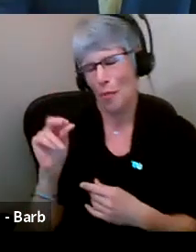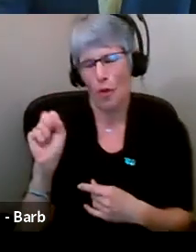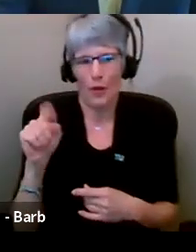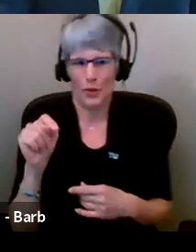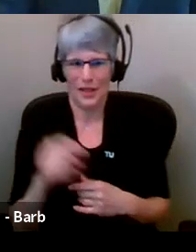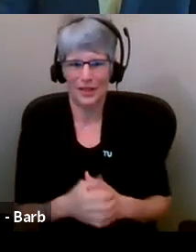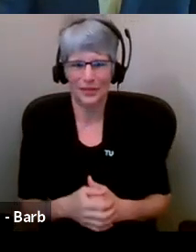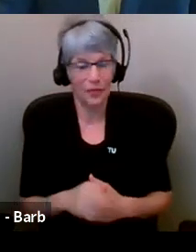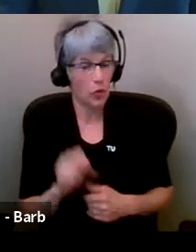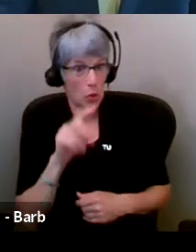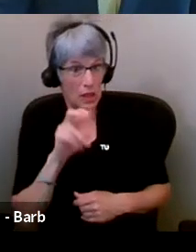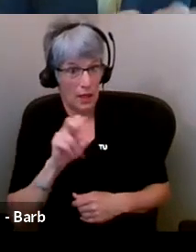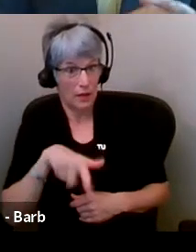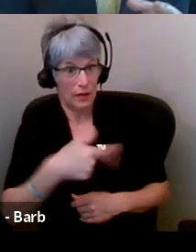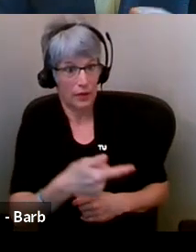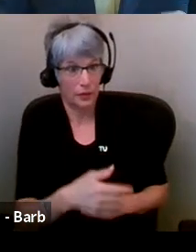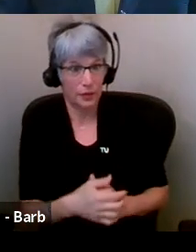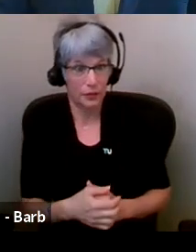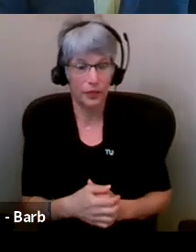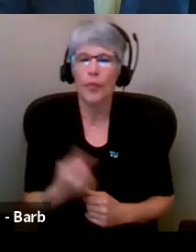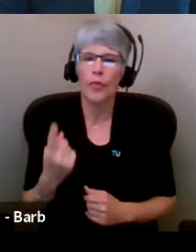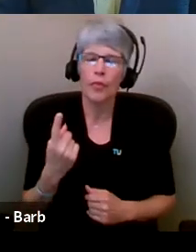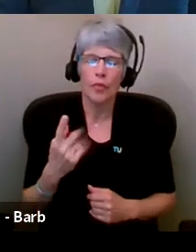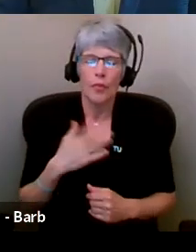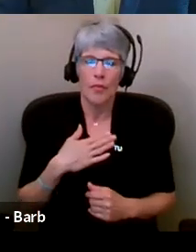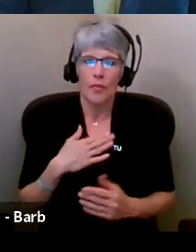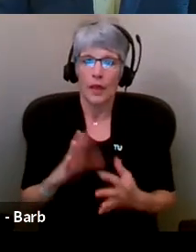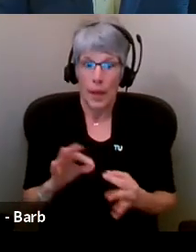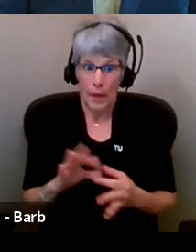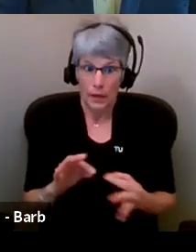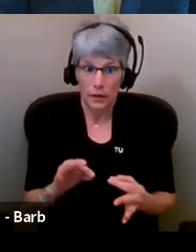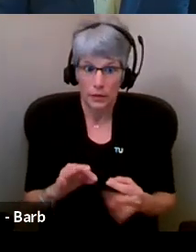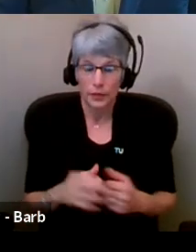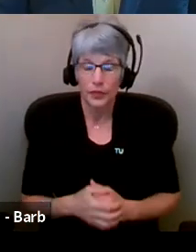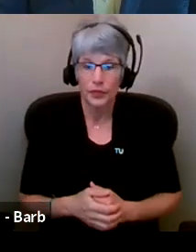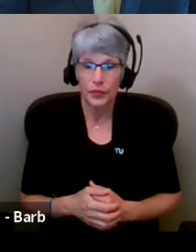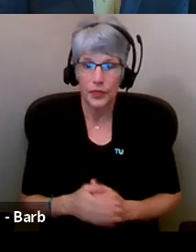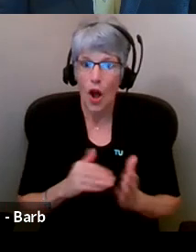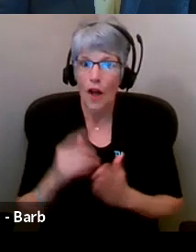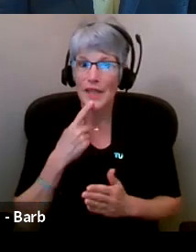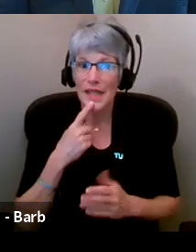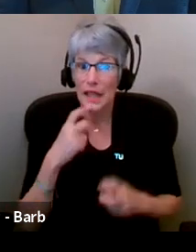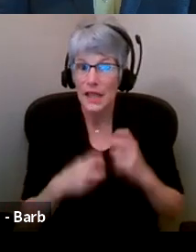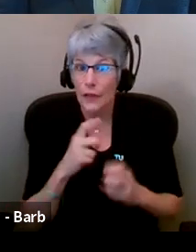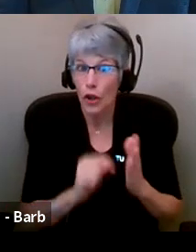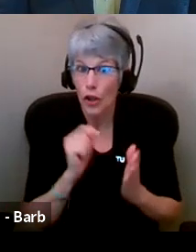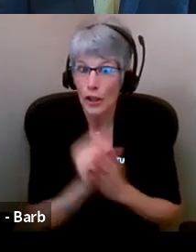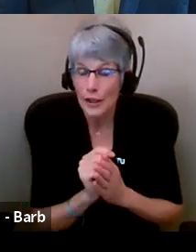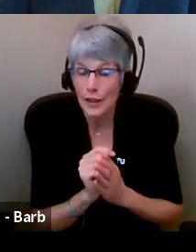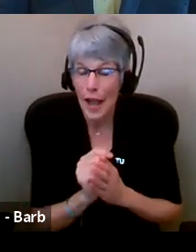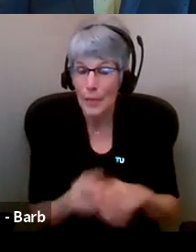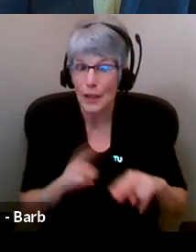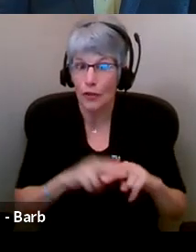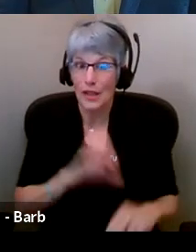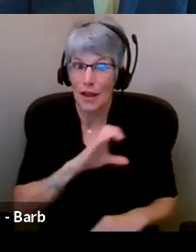Bravo, Provost. I don't know, Steve, you want to go? Yeah, one comment I'd make is that, you know, it's often said that difficult times build character, but I